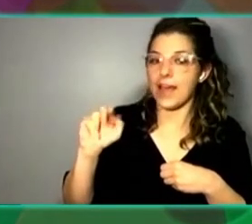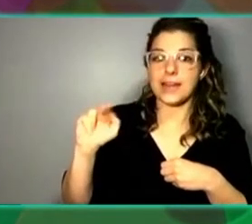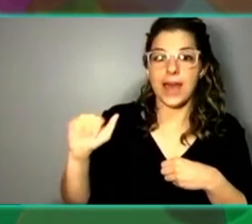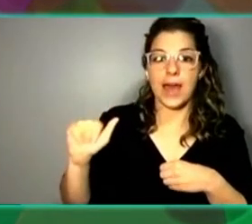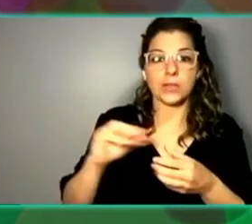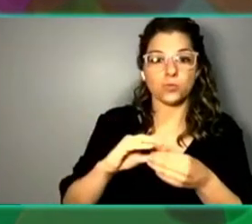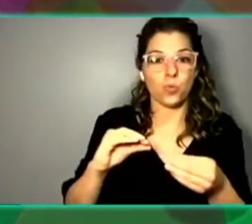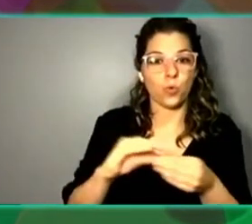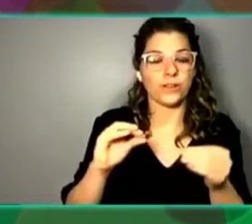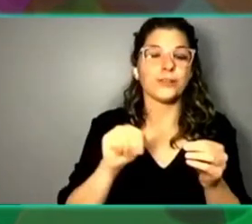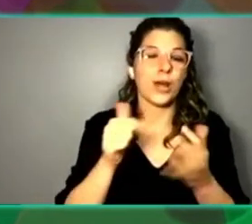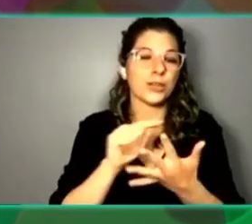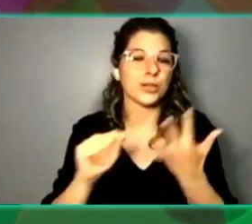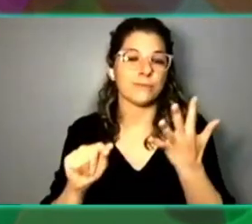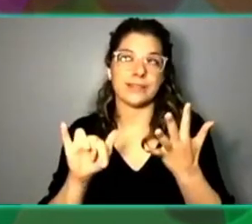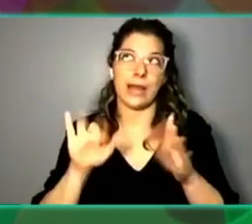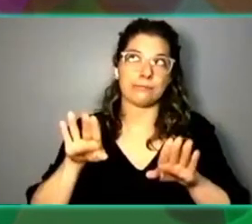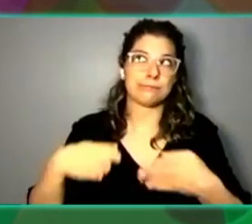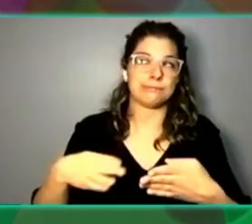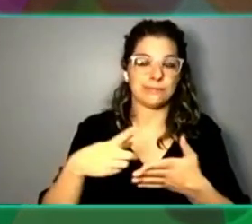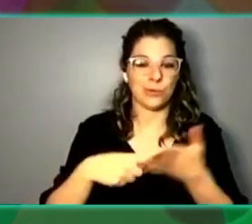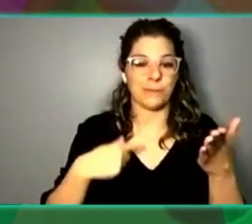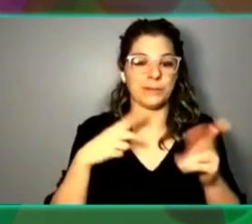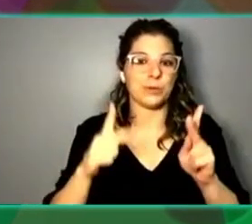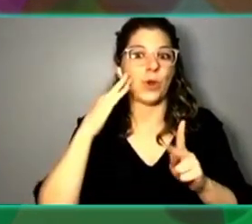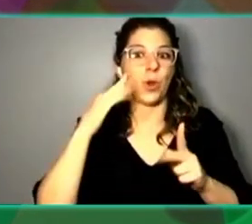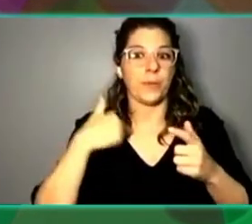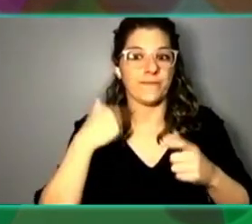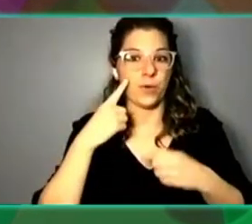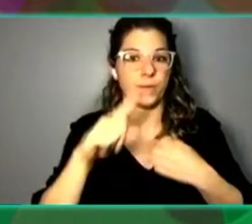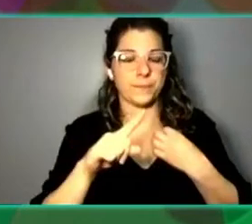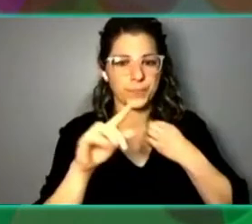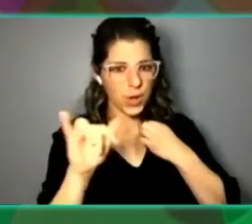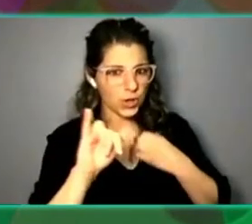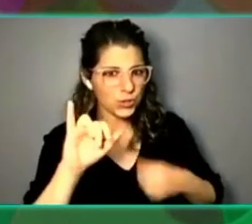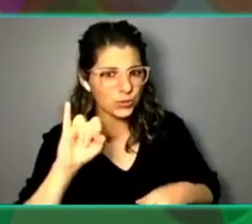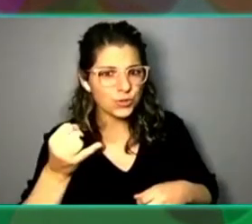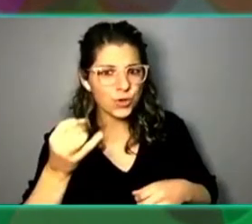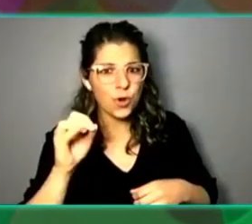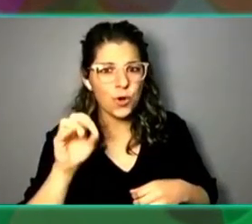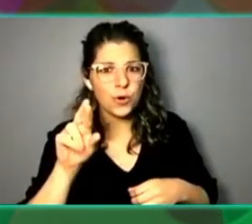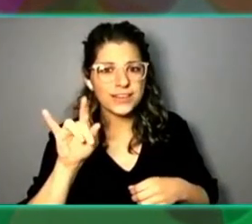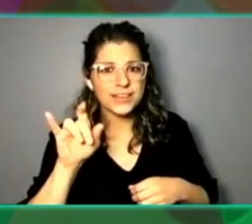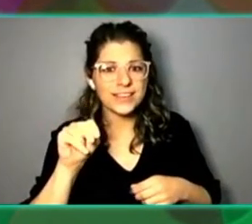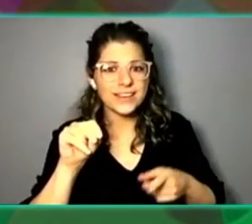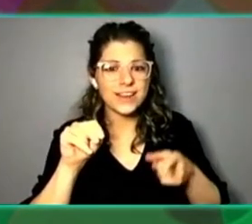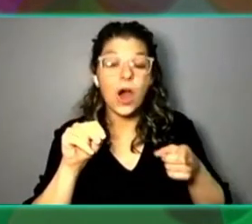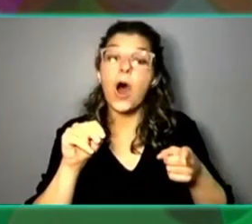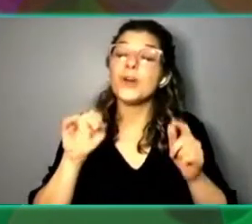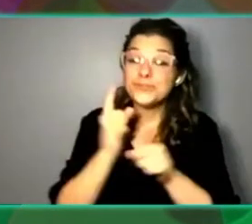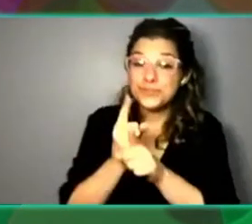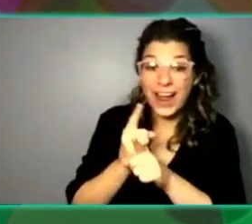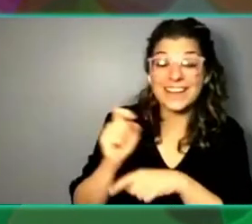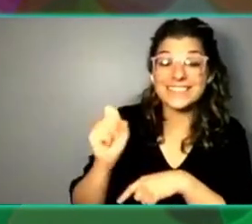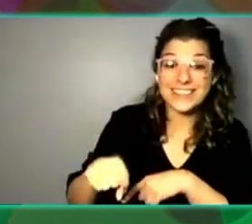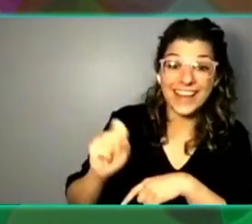but that's the main stuff. Also, the Jordan, did you do like a... Oh, yes.